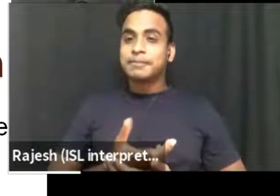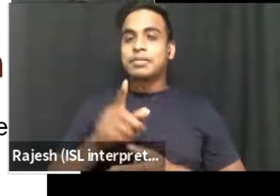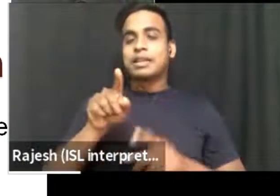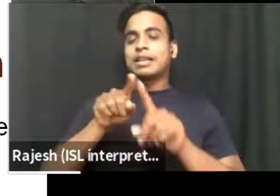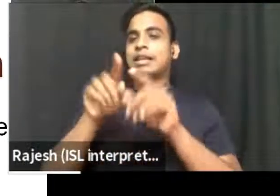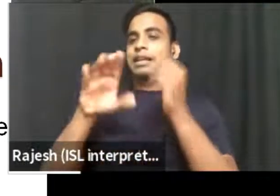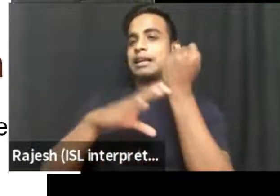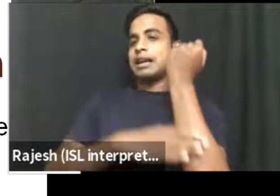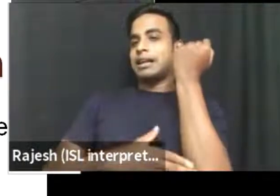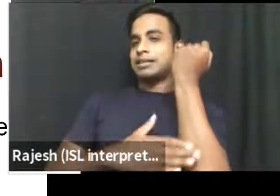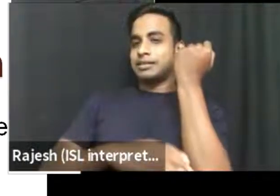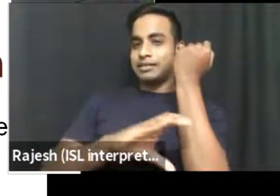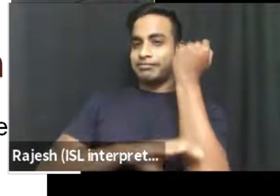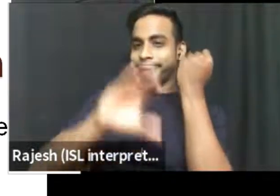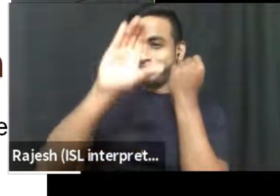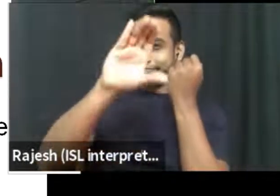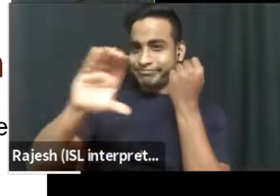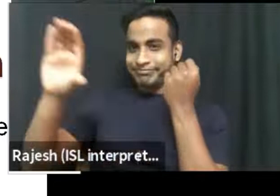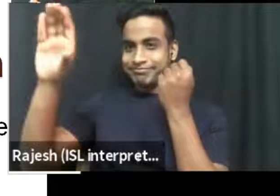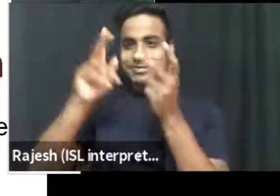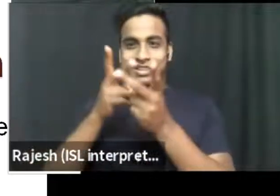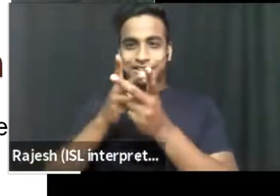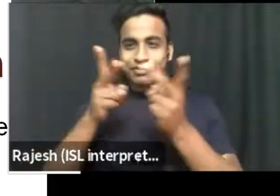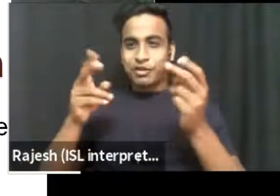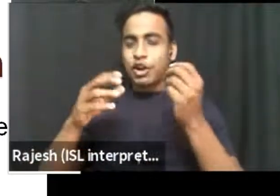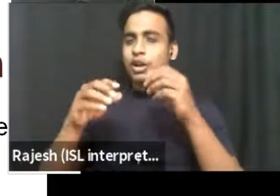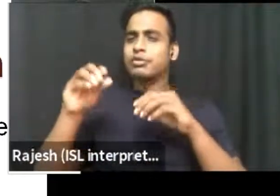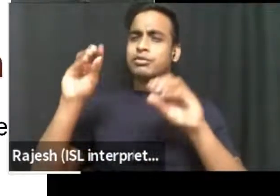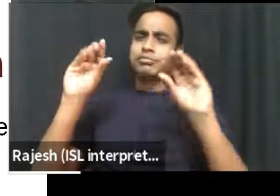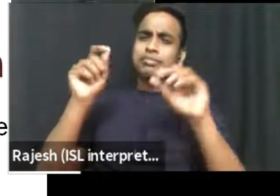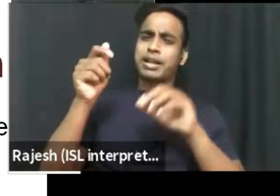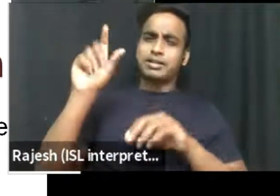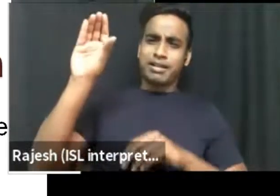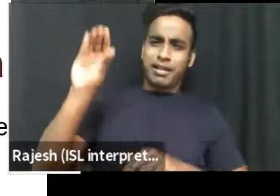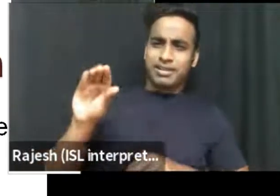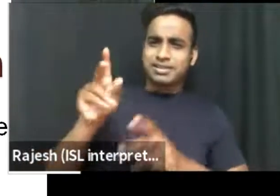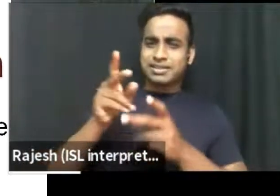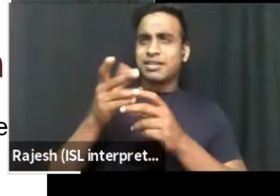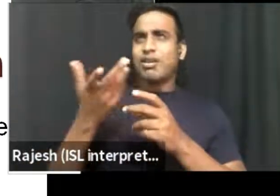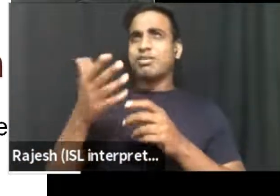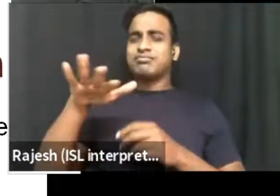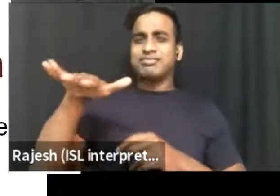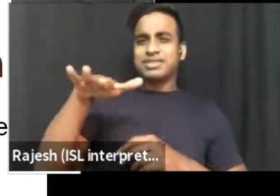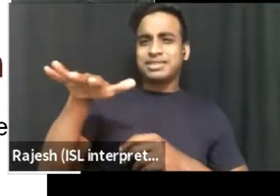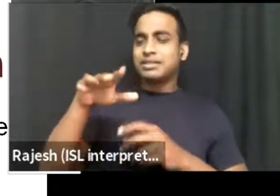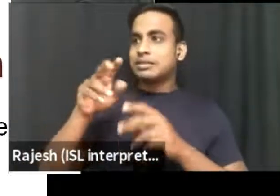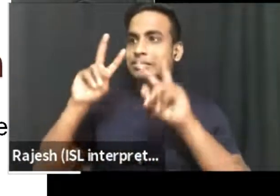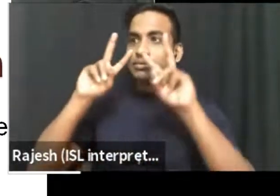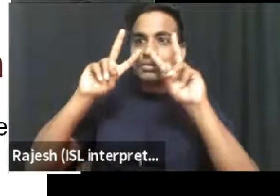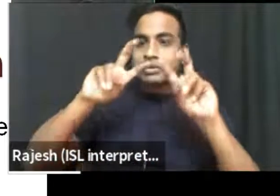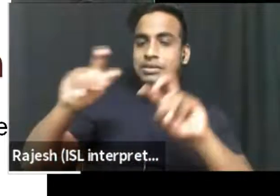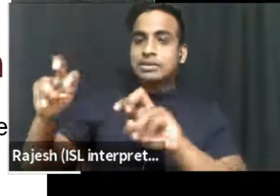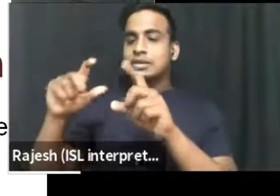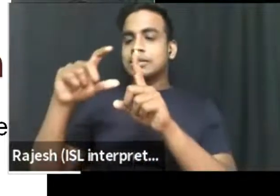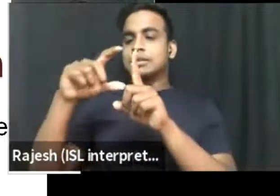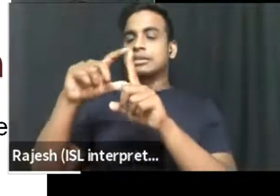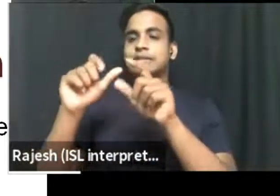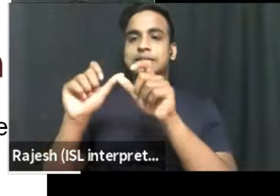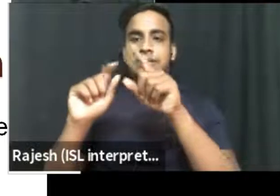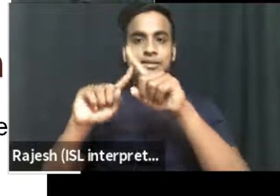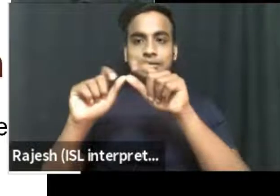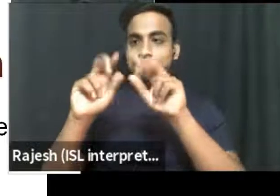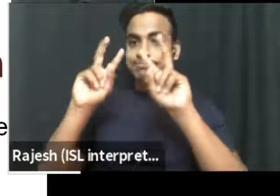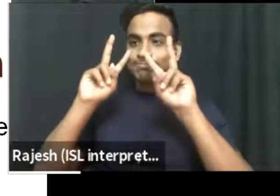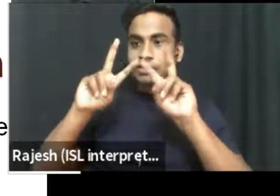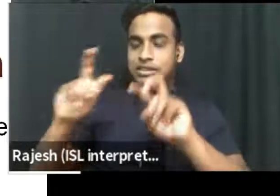another effort that we have done, because we were focused on looking at what's the data from the low and middle income countries and what